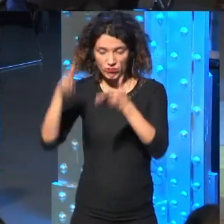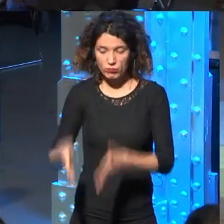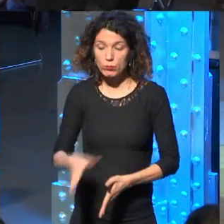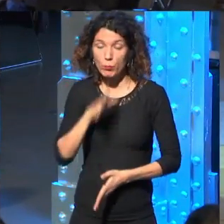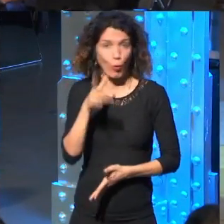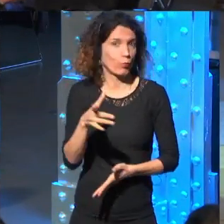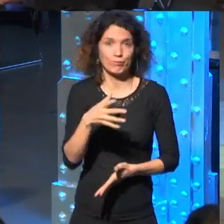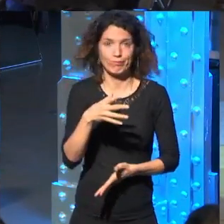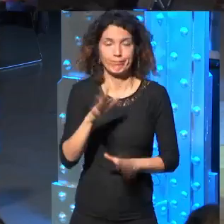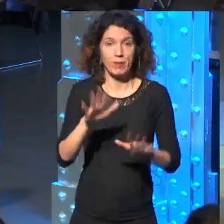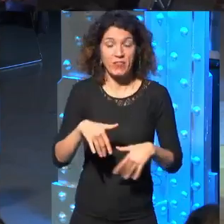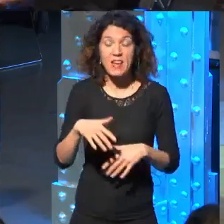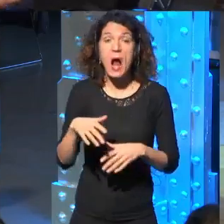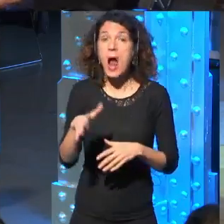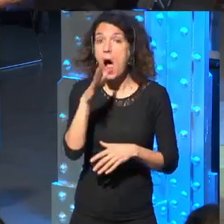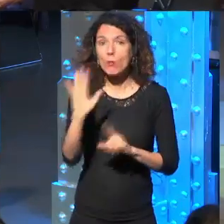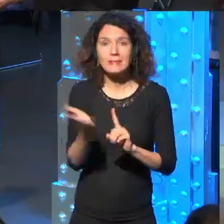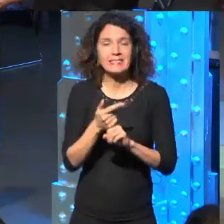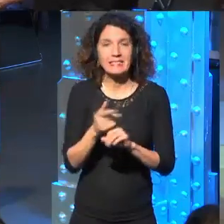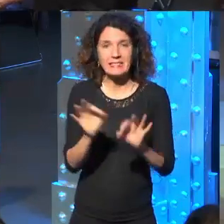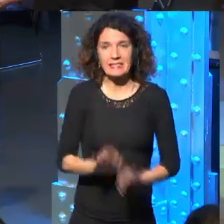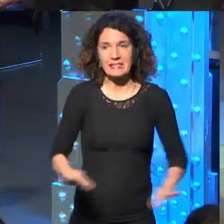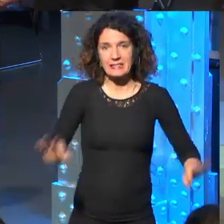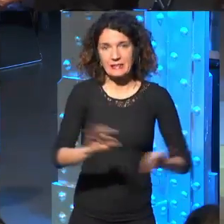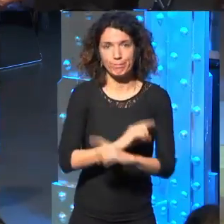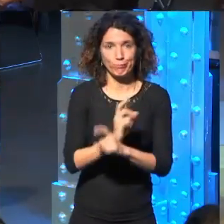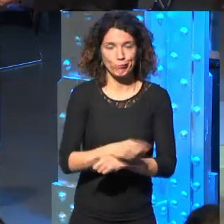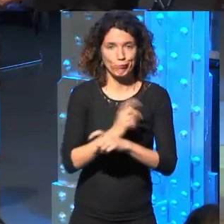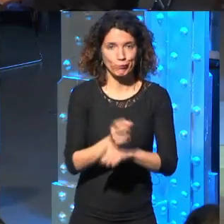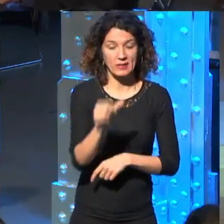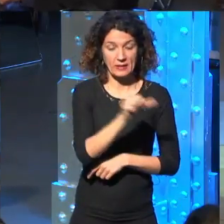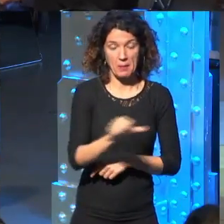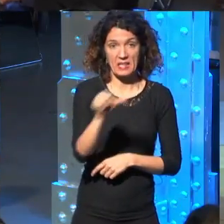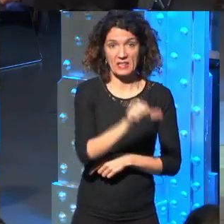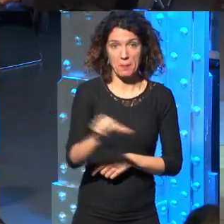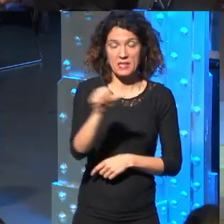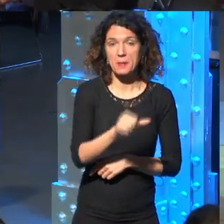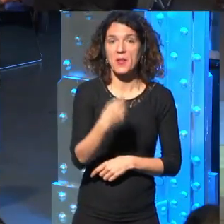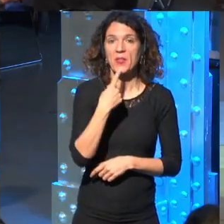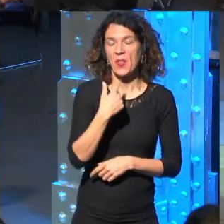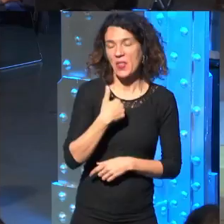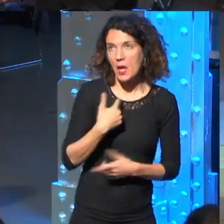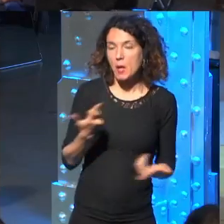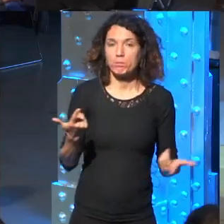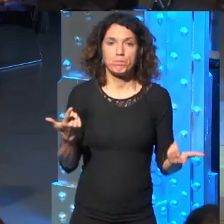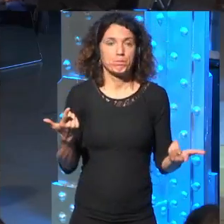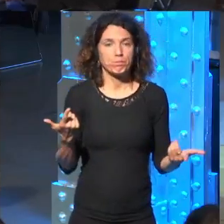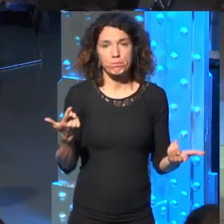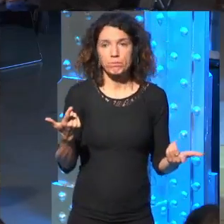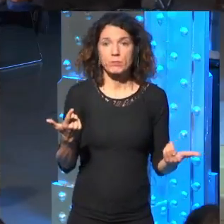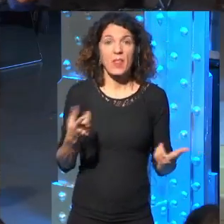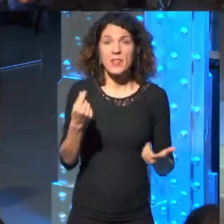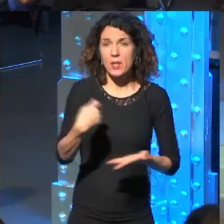was somebody every day or every week saying, I'm not going to give you more